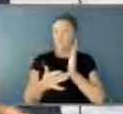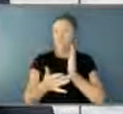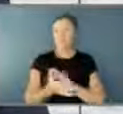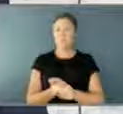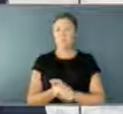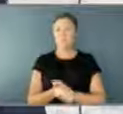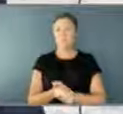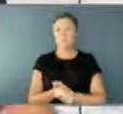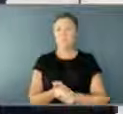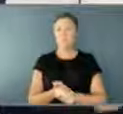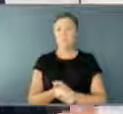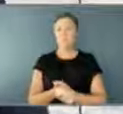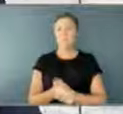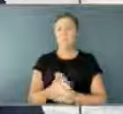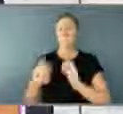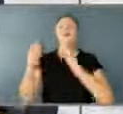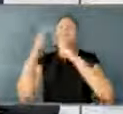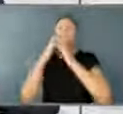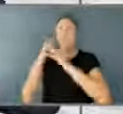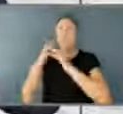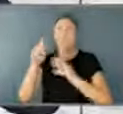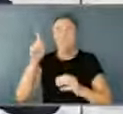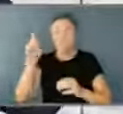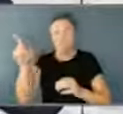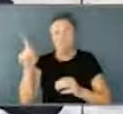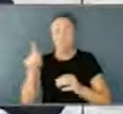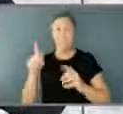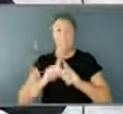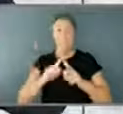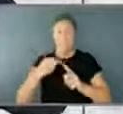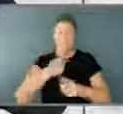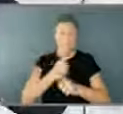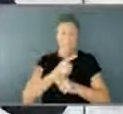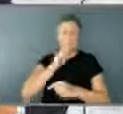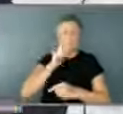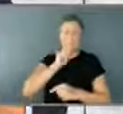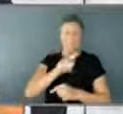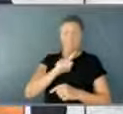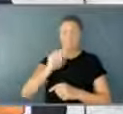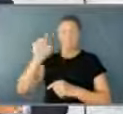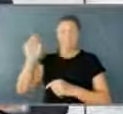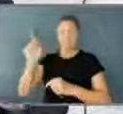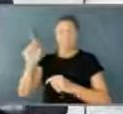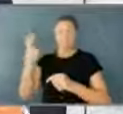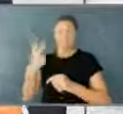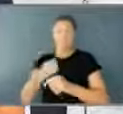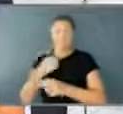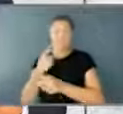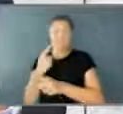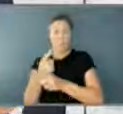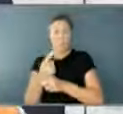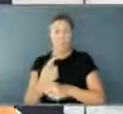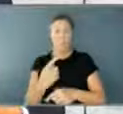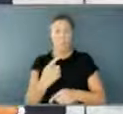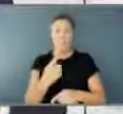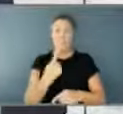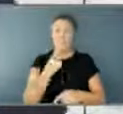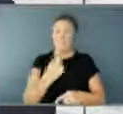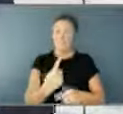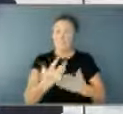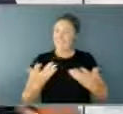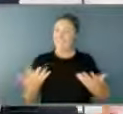and as Secretary Kerry said the other day, and I said it in the Parliament, that it is a game-changing statement to understand that